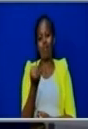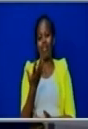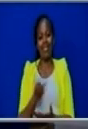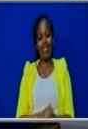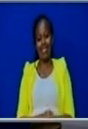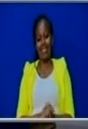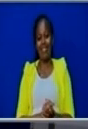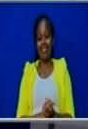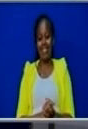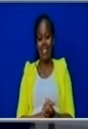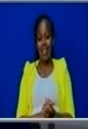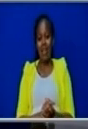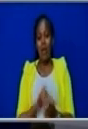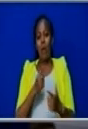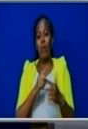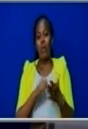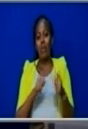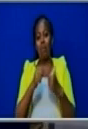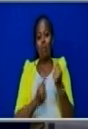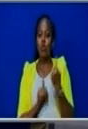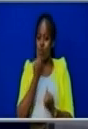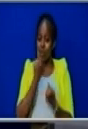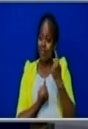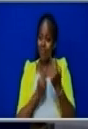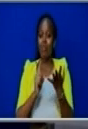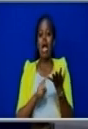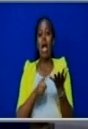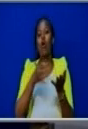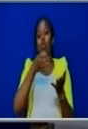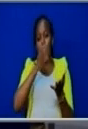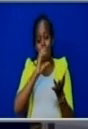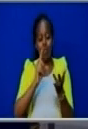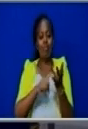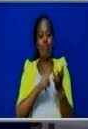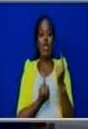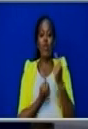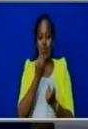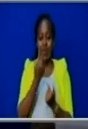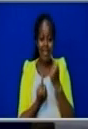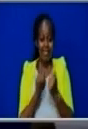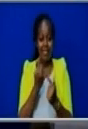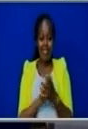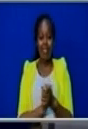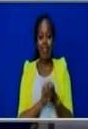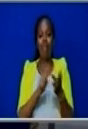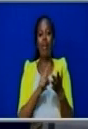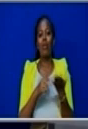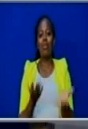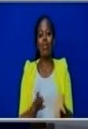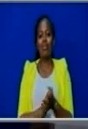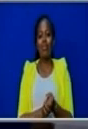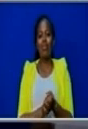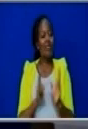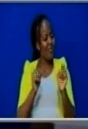there. Eh? There's also cooking. Yes, I drinking, know. then cooking comes Yes. next. Mention the third one. No.